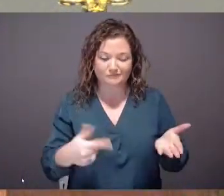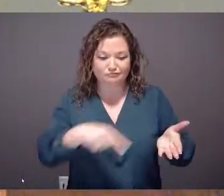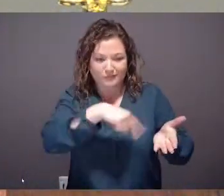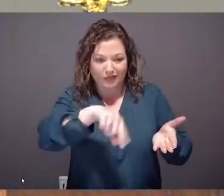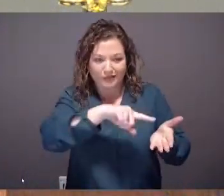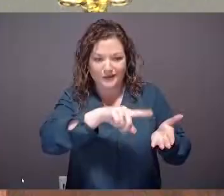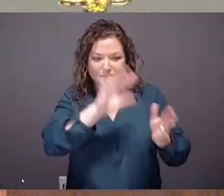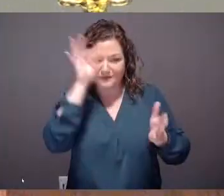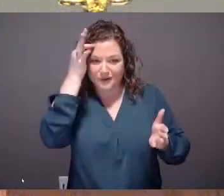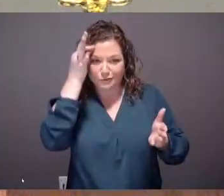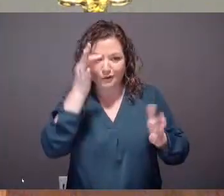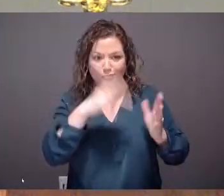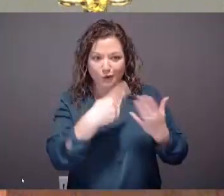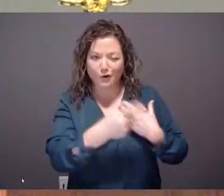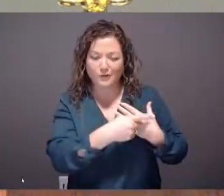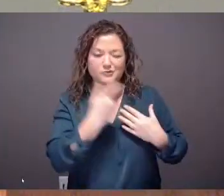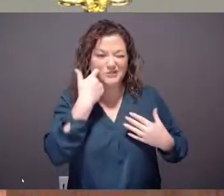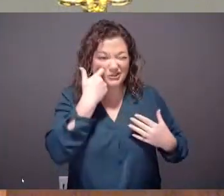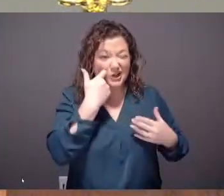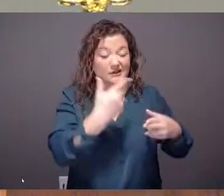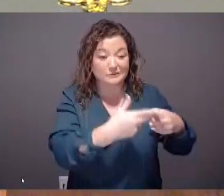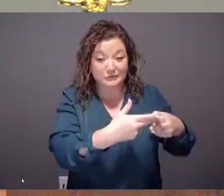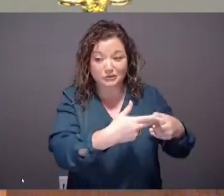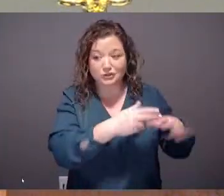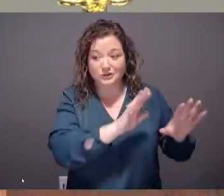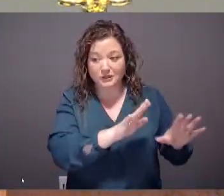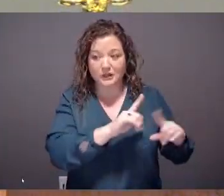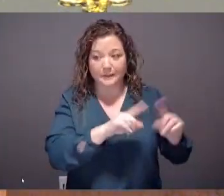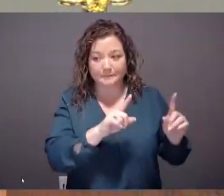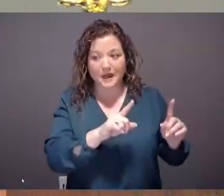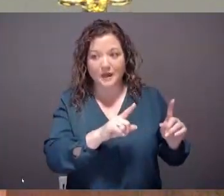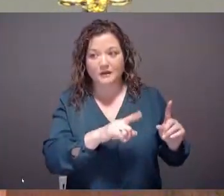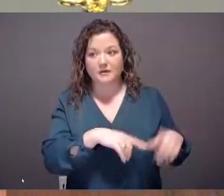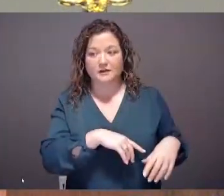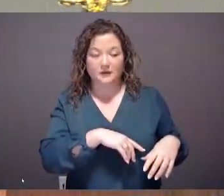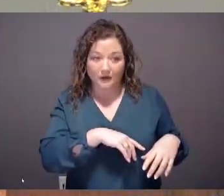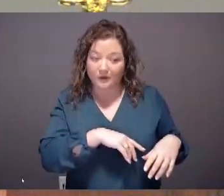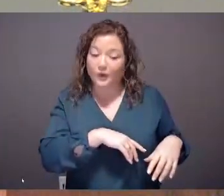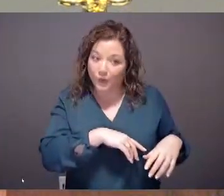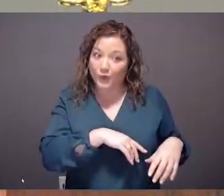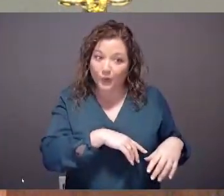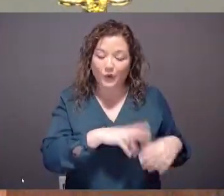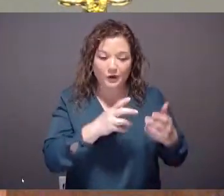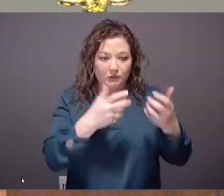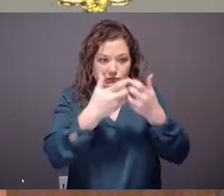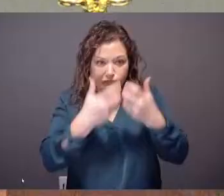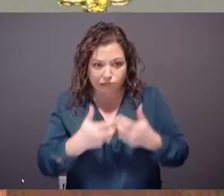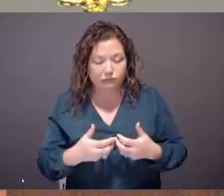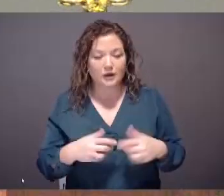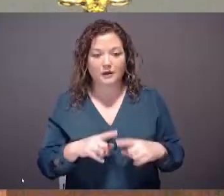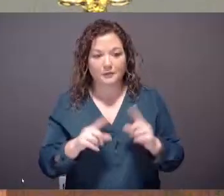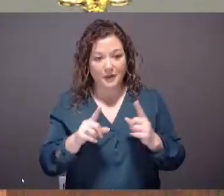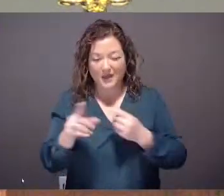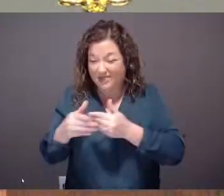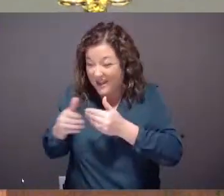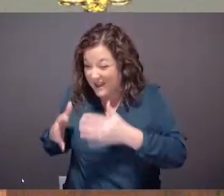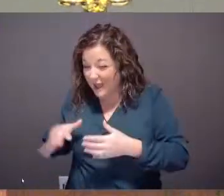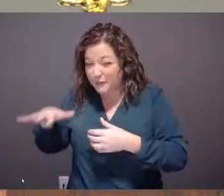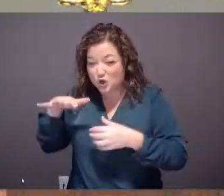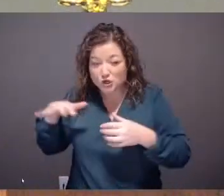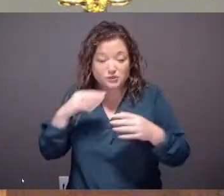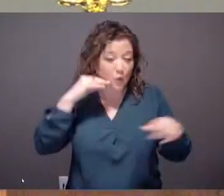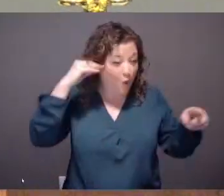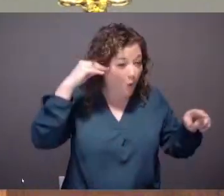one, but we needed new flooring and new windows in some of our neighborhood homes, and you figured out a way to get a grant from the